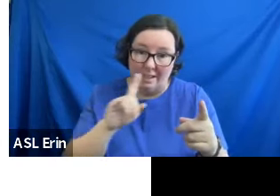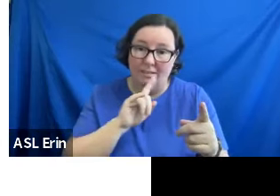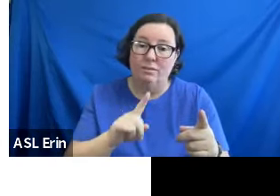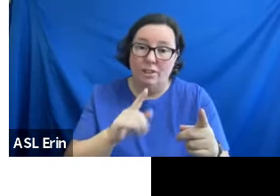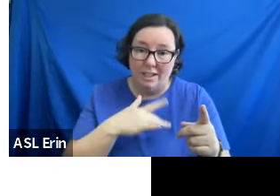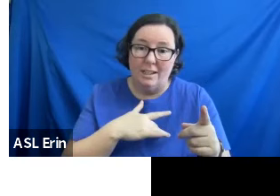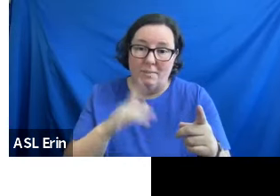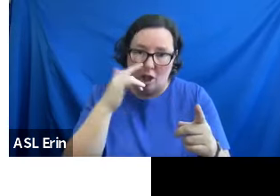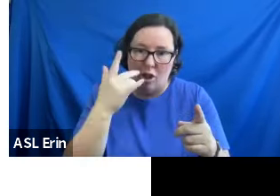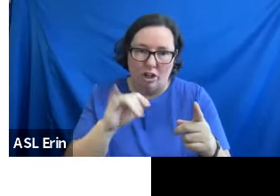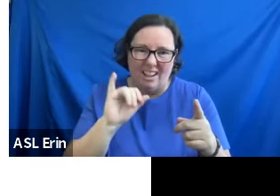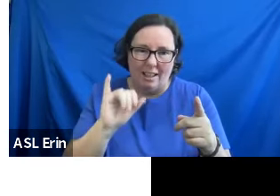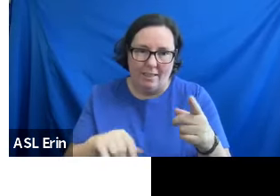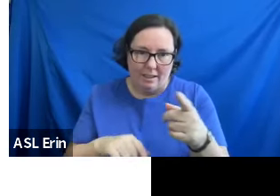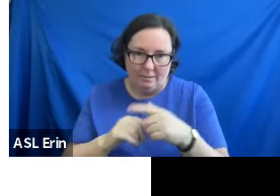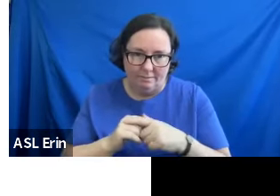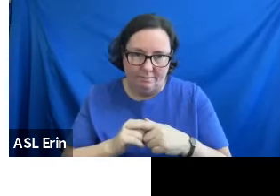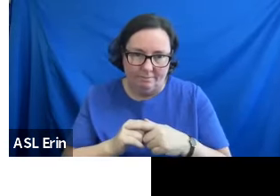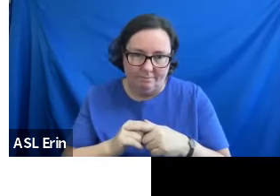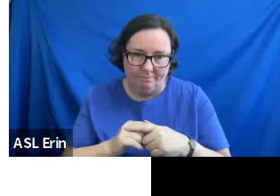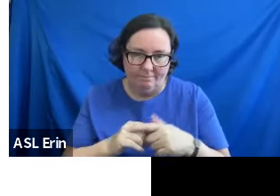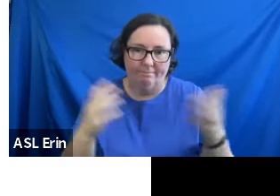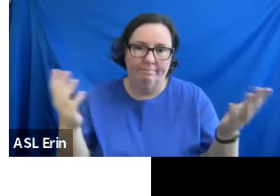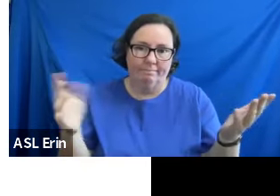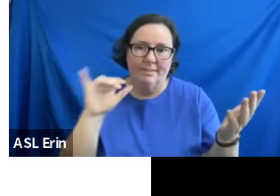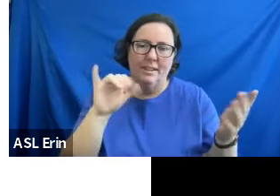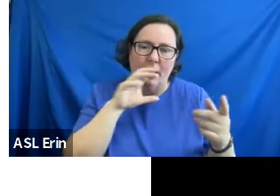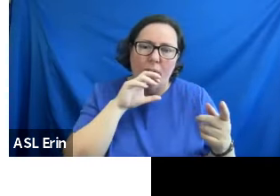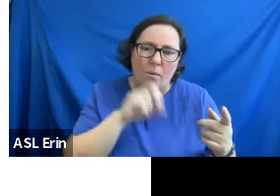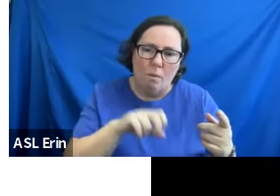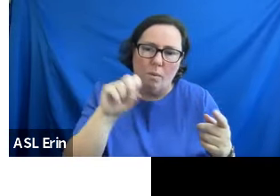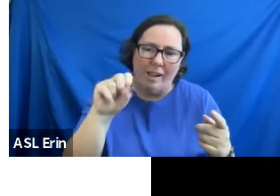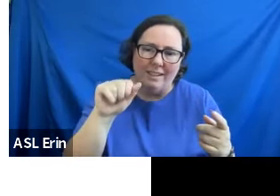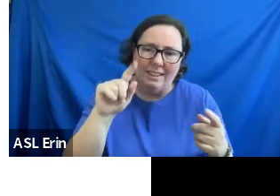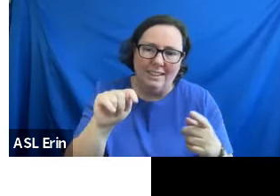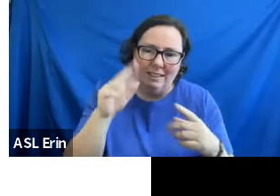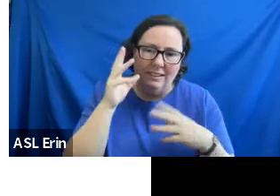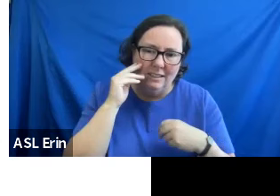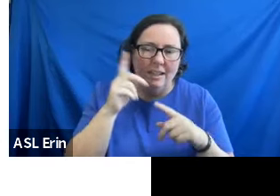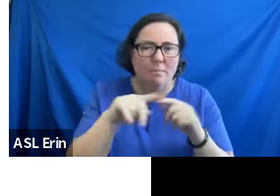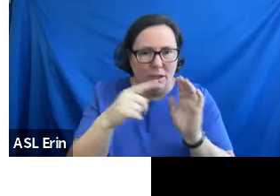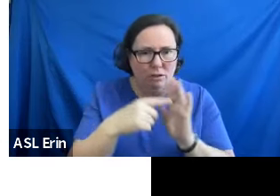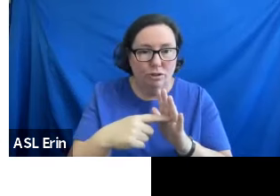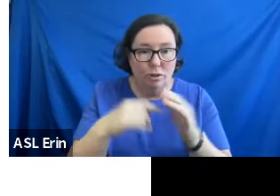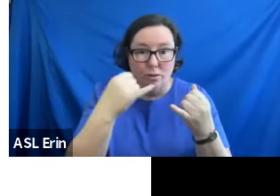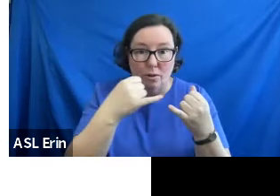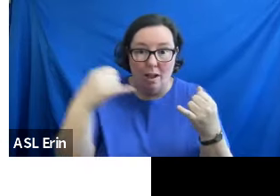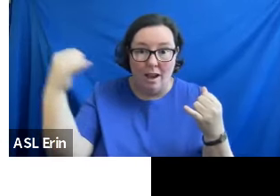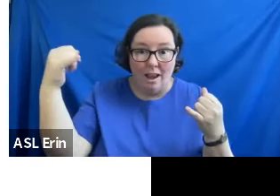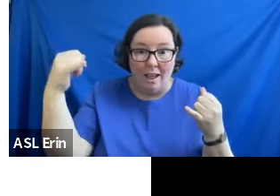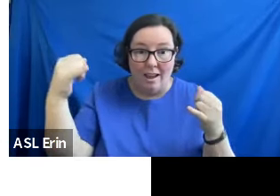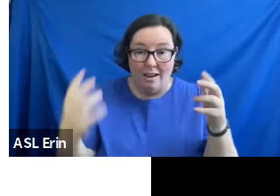an actual, this is older SAT data, but it still shows you here by adding up